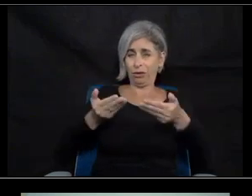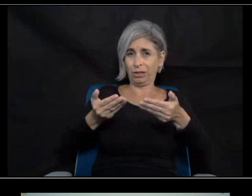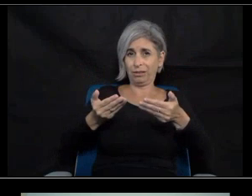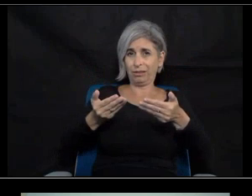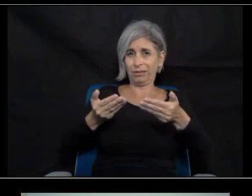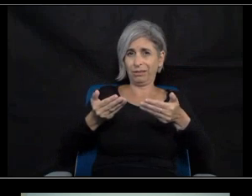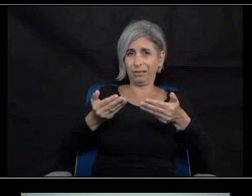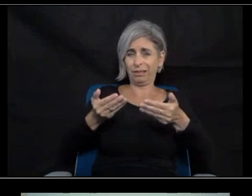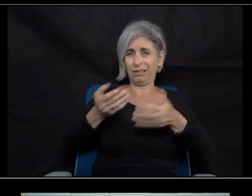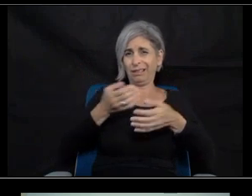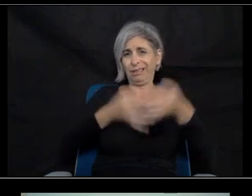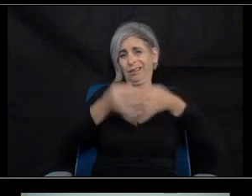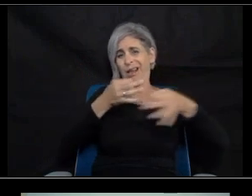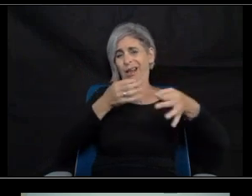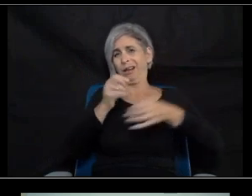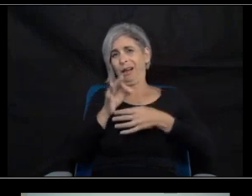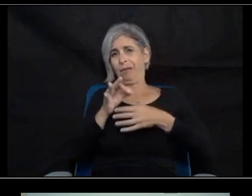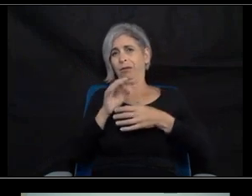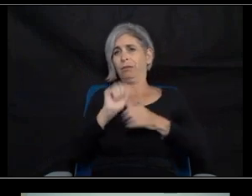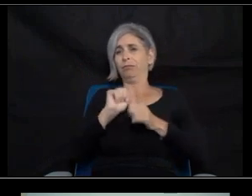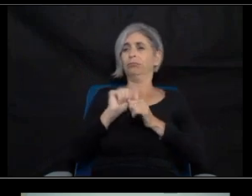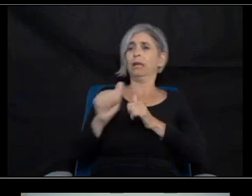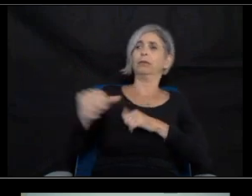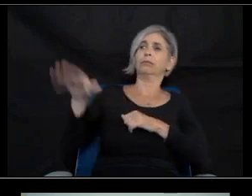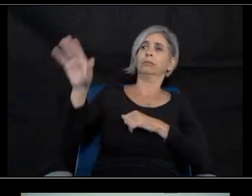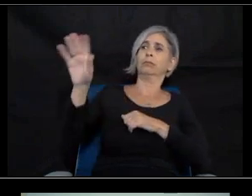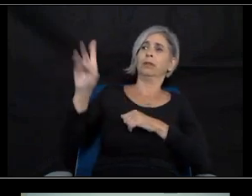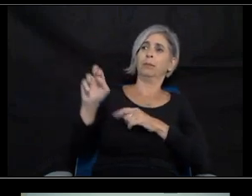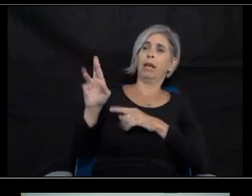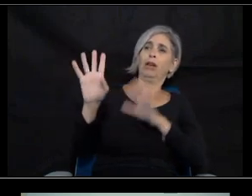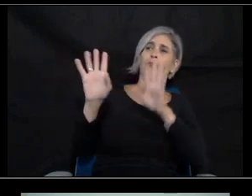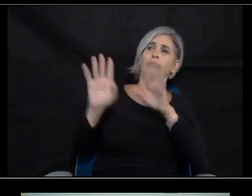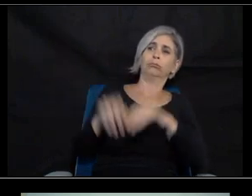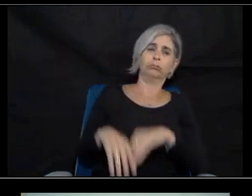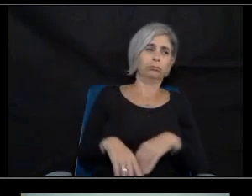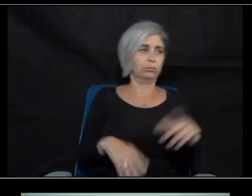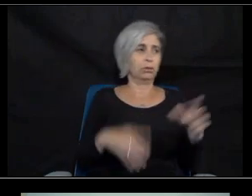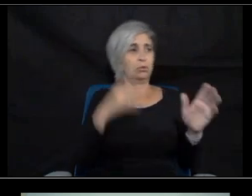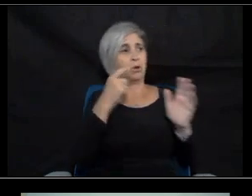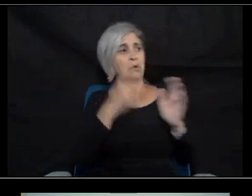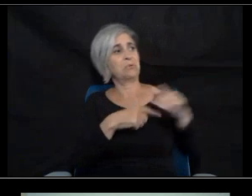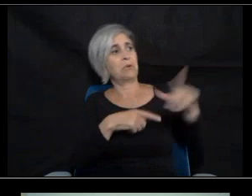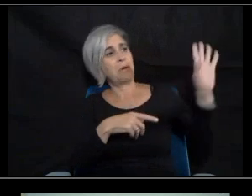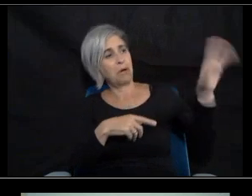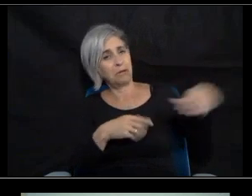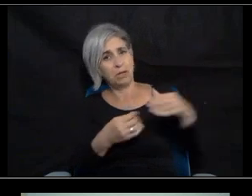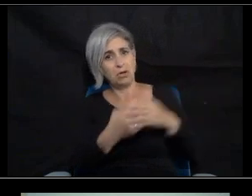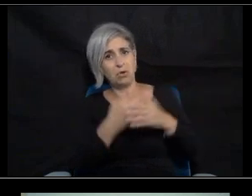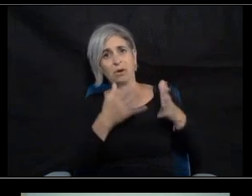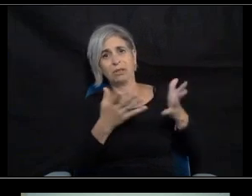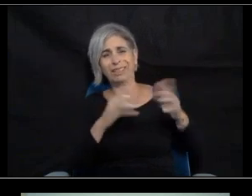rather than just kind of in passing mentions by the mayor or whomever seems to notice?